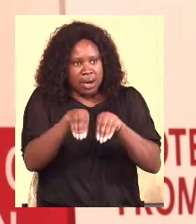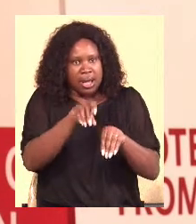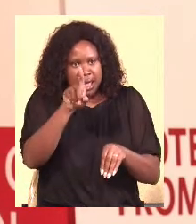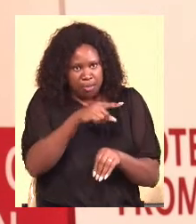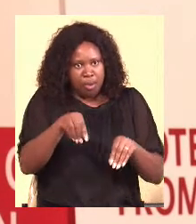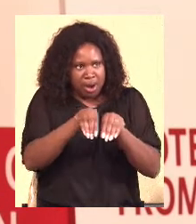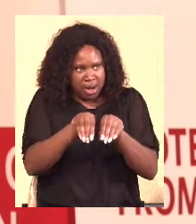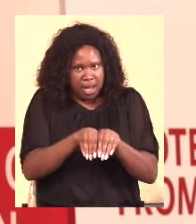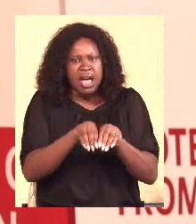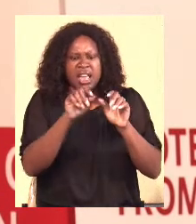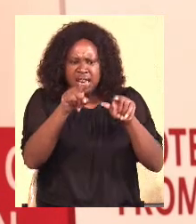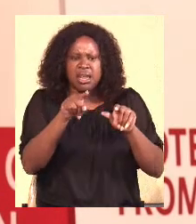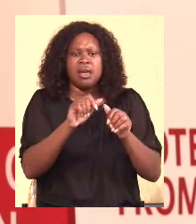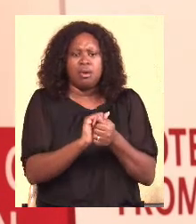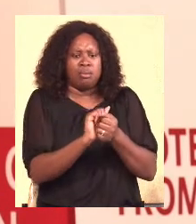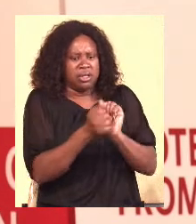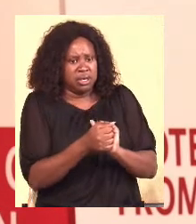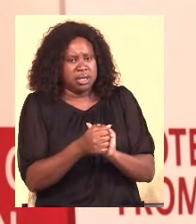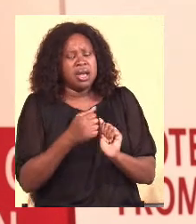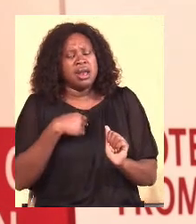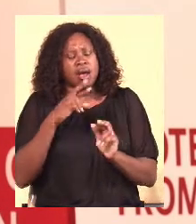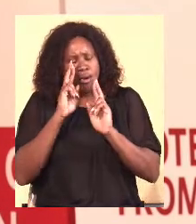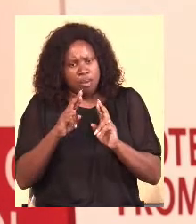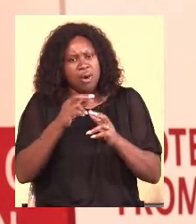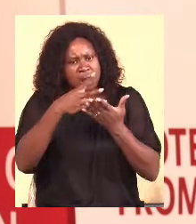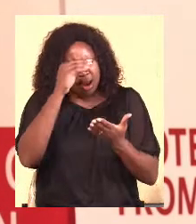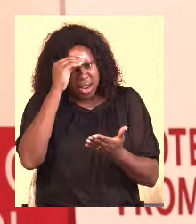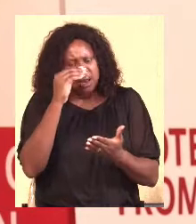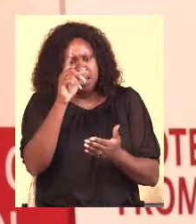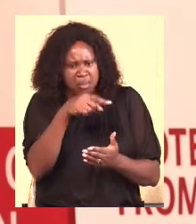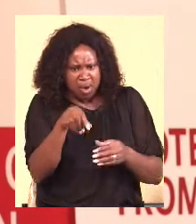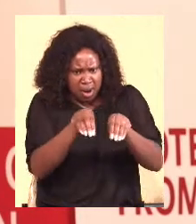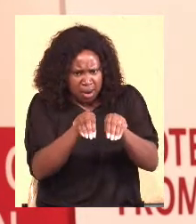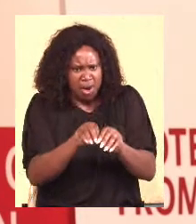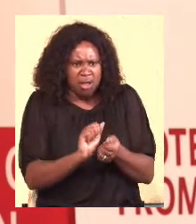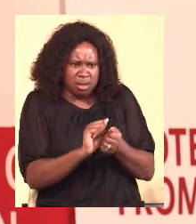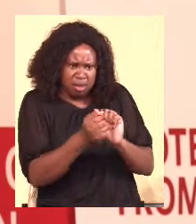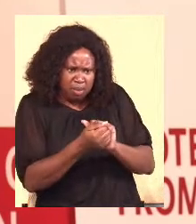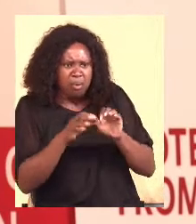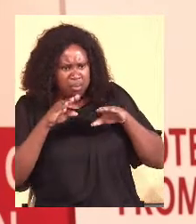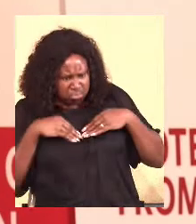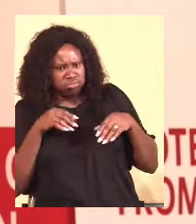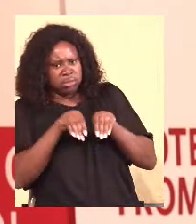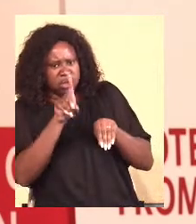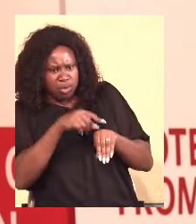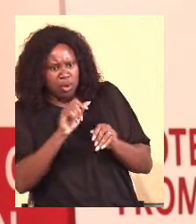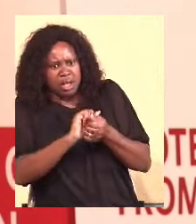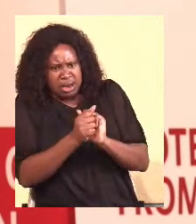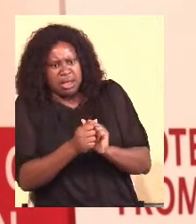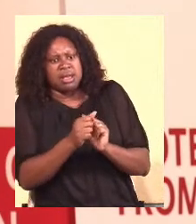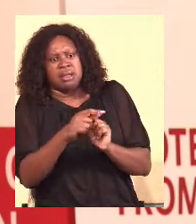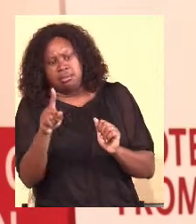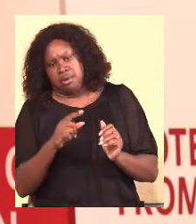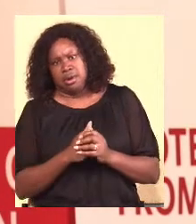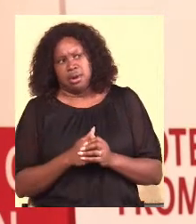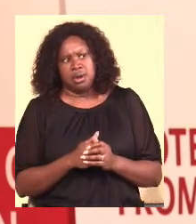hope we should learn to appreciate that when one rectifies a mistake, he has rectified a mistake. I do not know why should we make it a